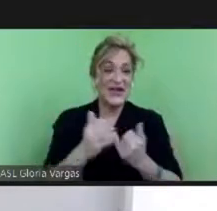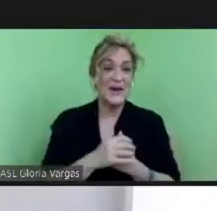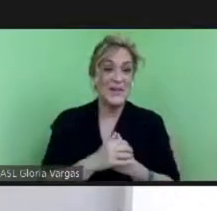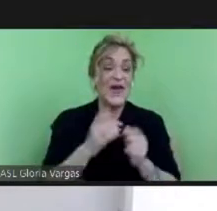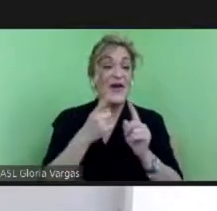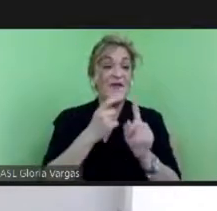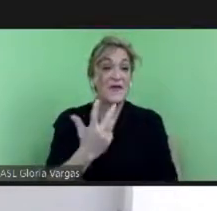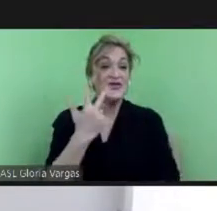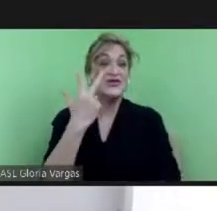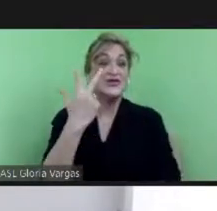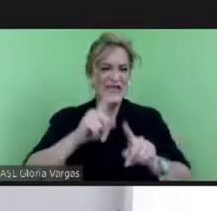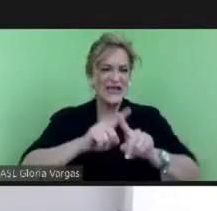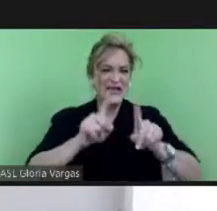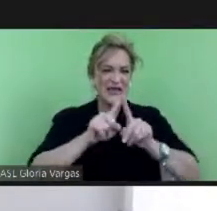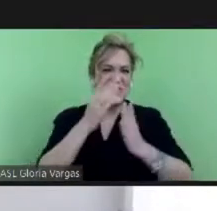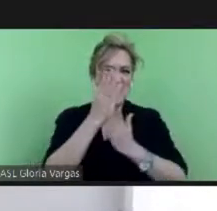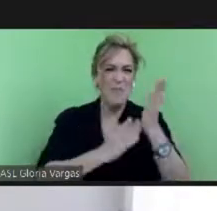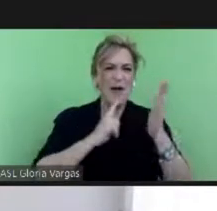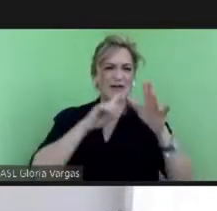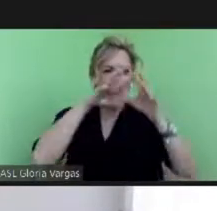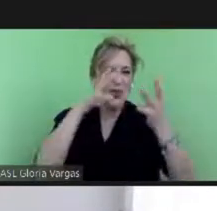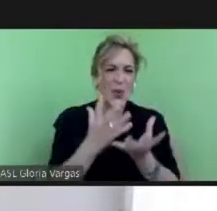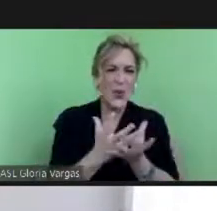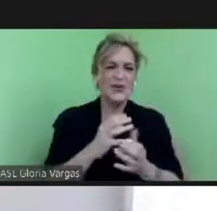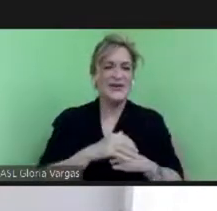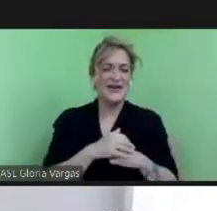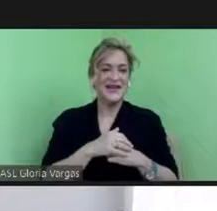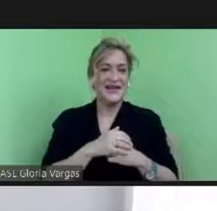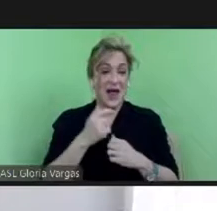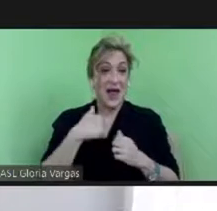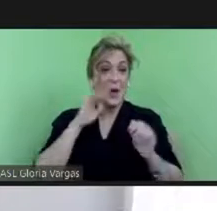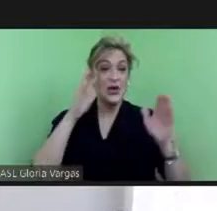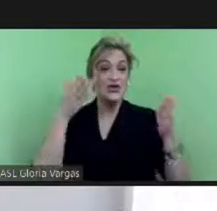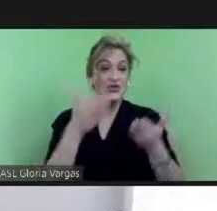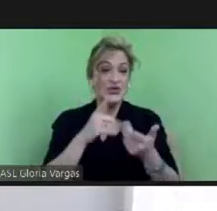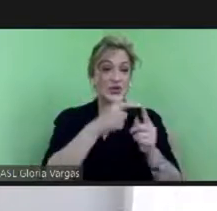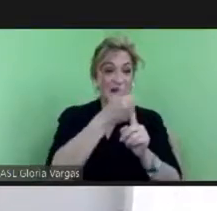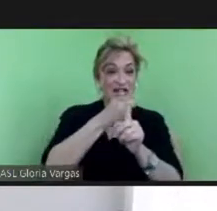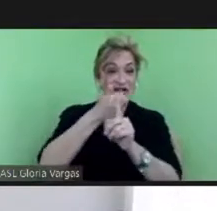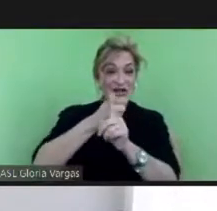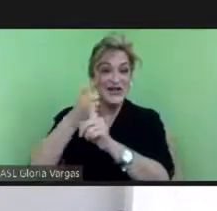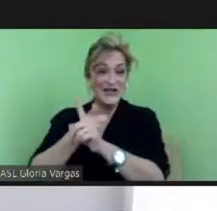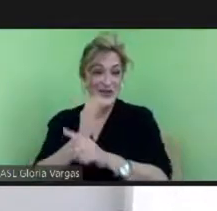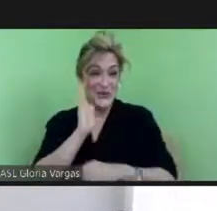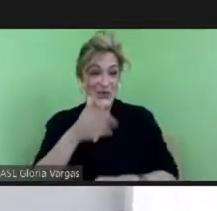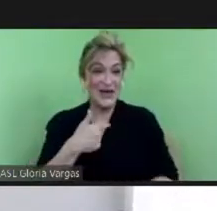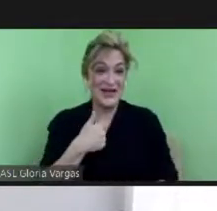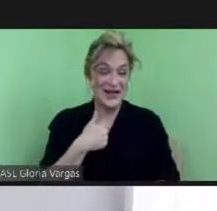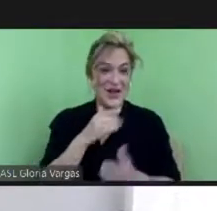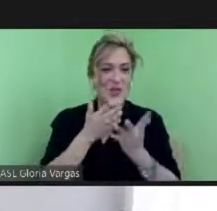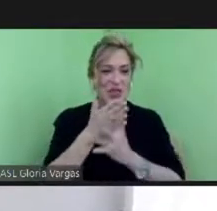different corners of the globe. I will be introducing each of our panelists individually as we go through the